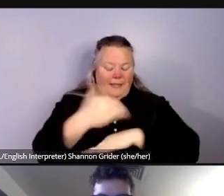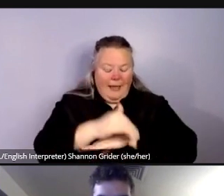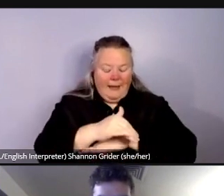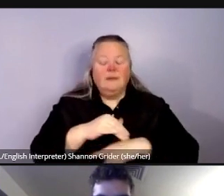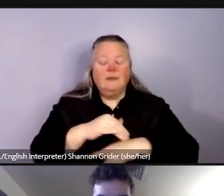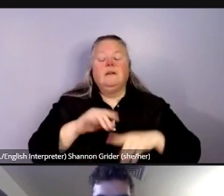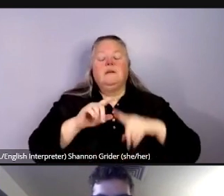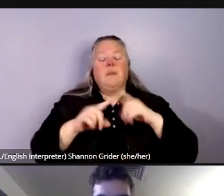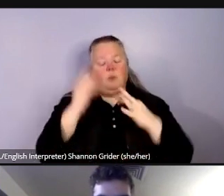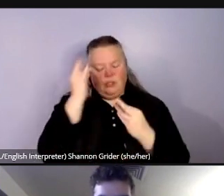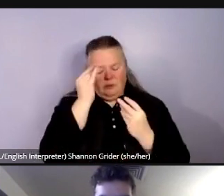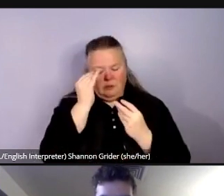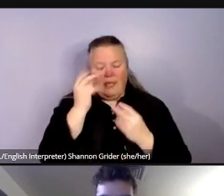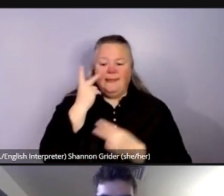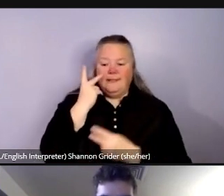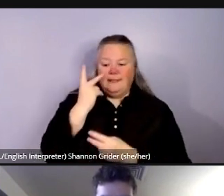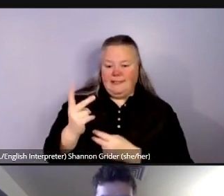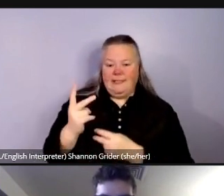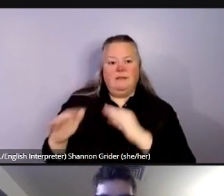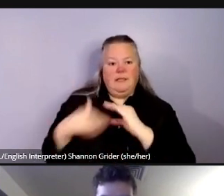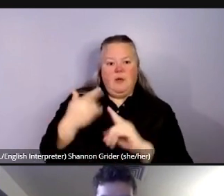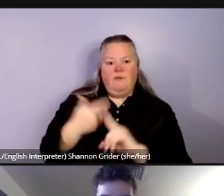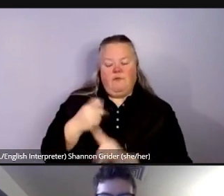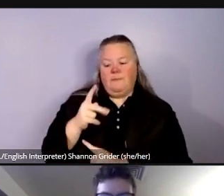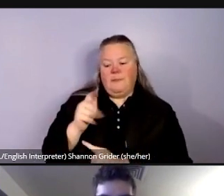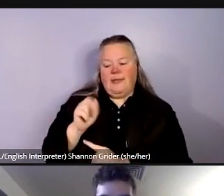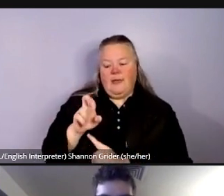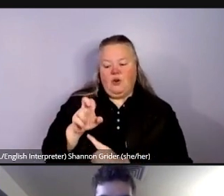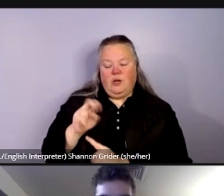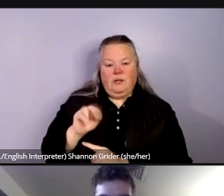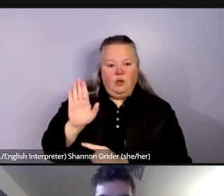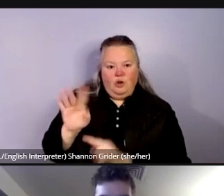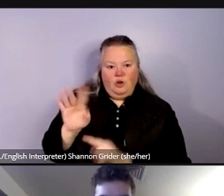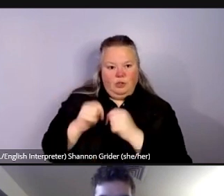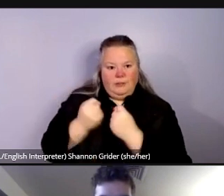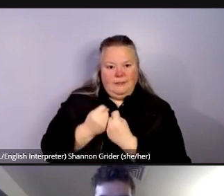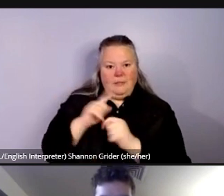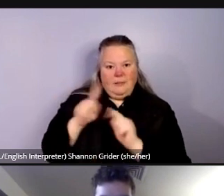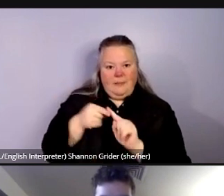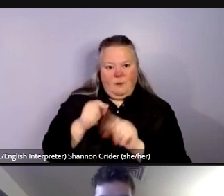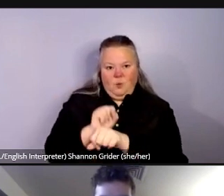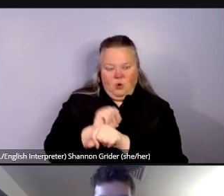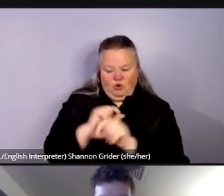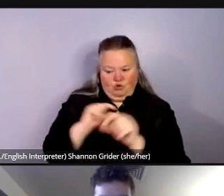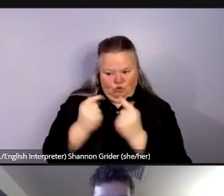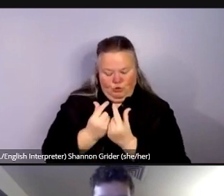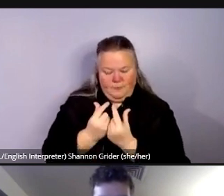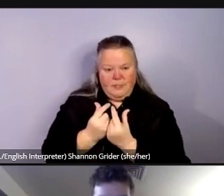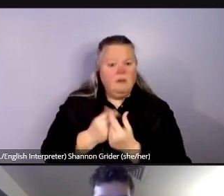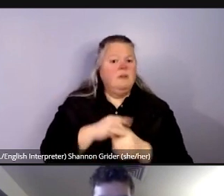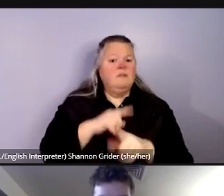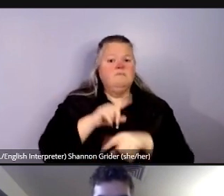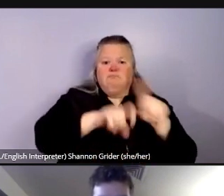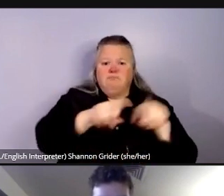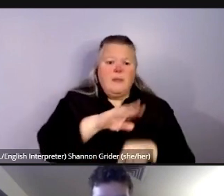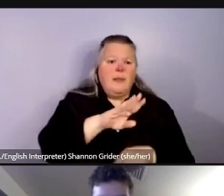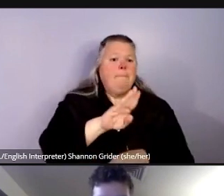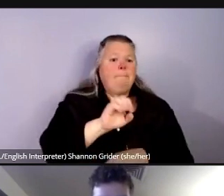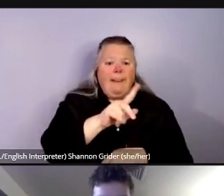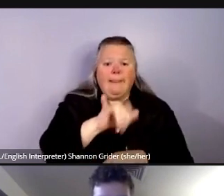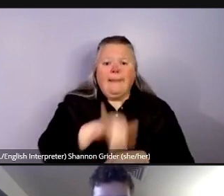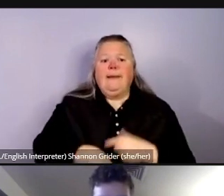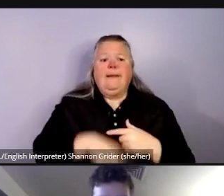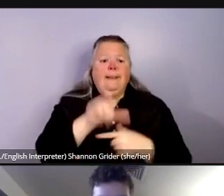when you get the communications from Karen and her team around the formation of the work groups, send questions to Bentley, Lily, and John,